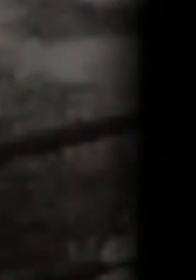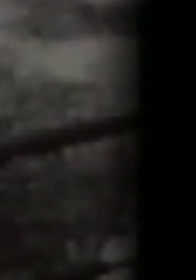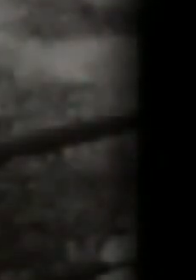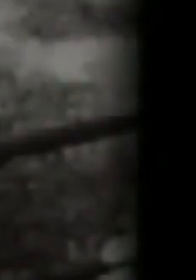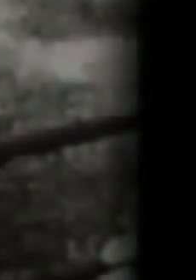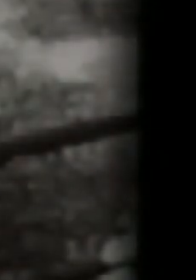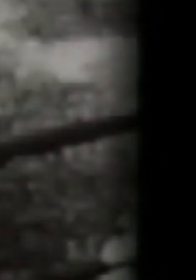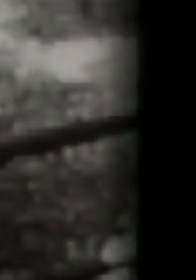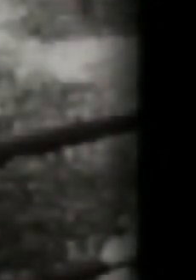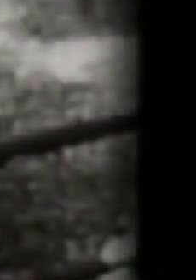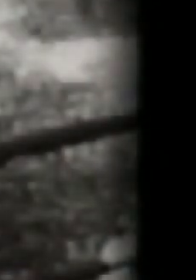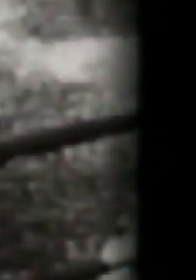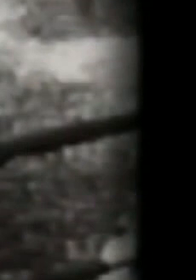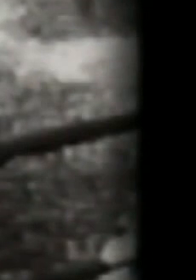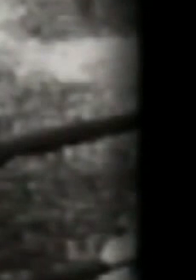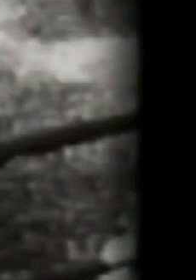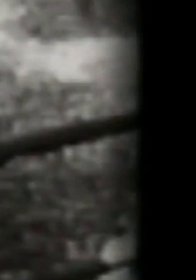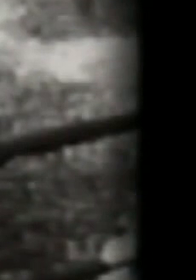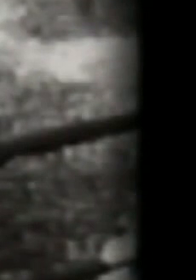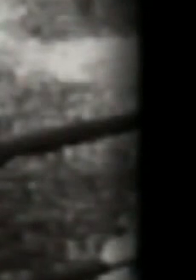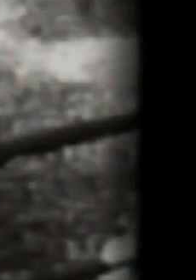because they are too many.